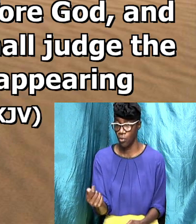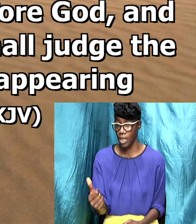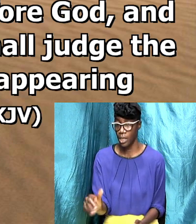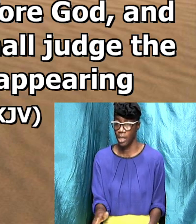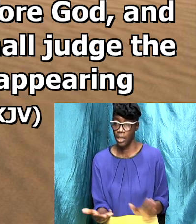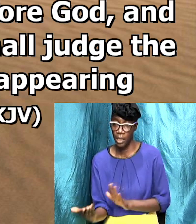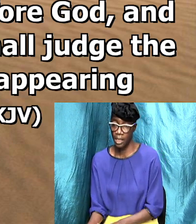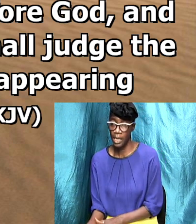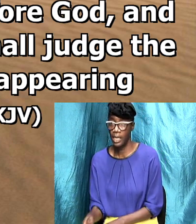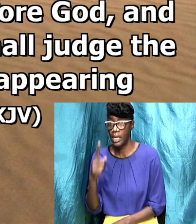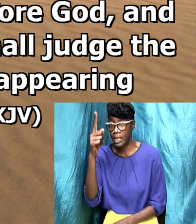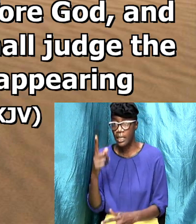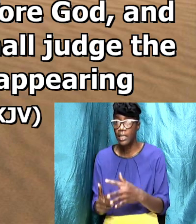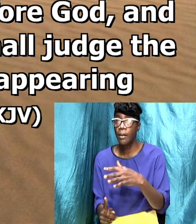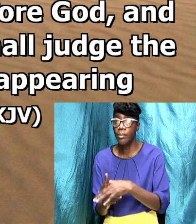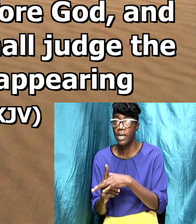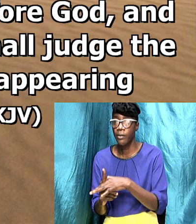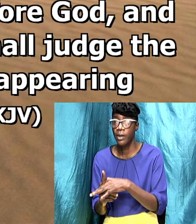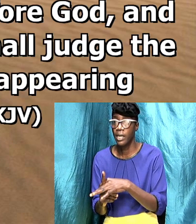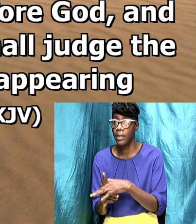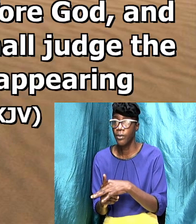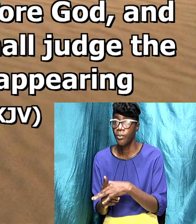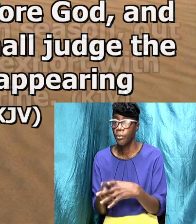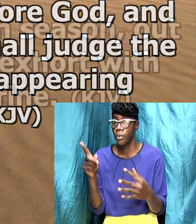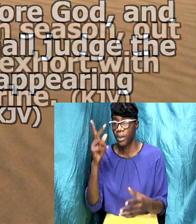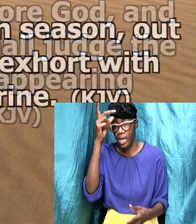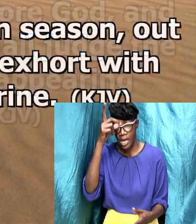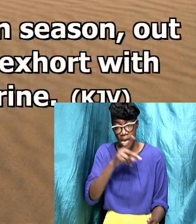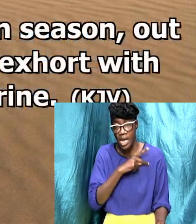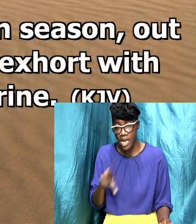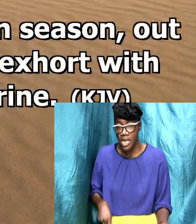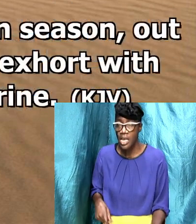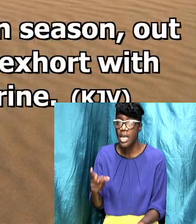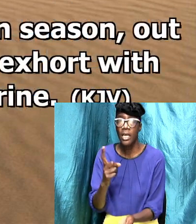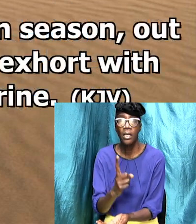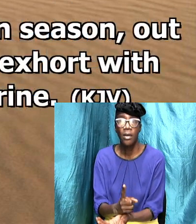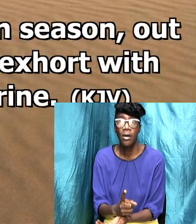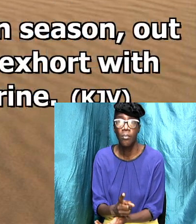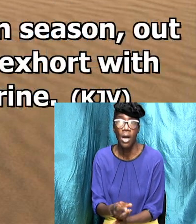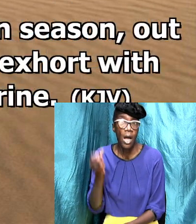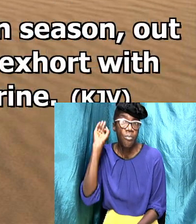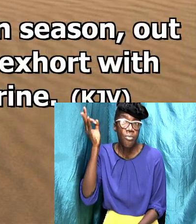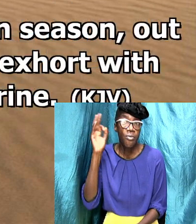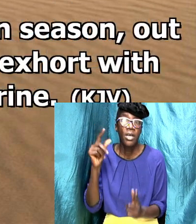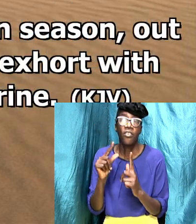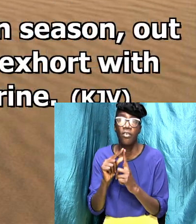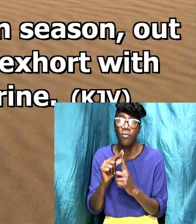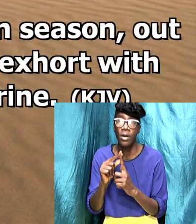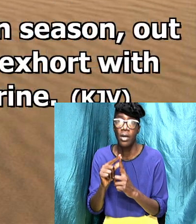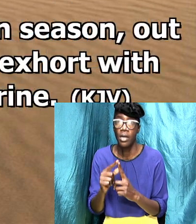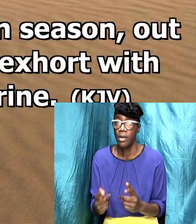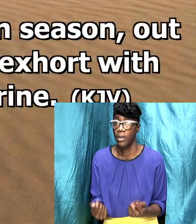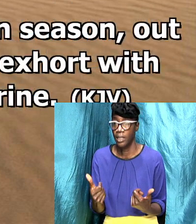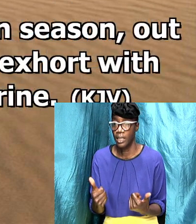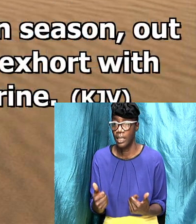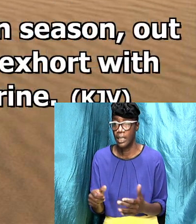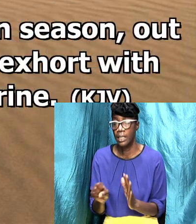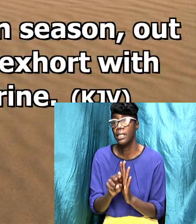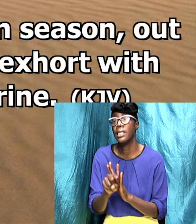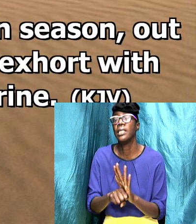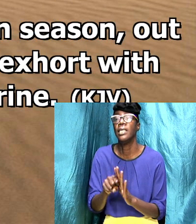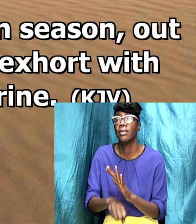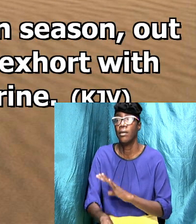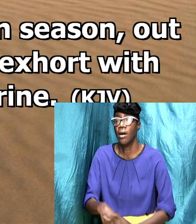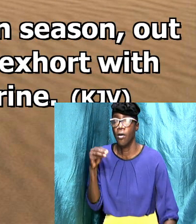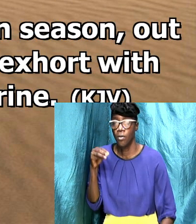dead at his appearing and his kingdom. Preach the word. Be instant in season, out